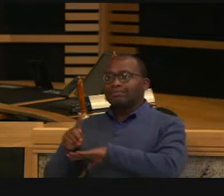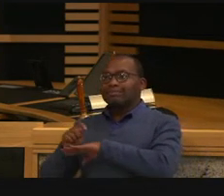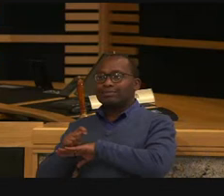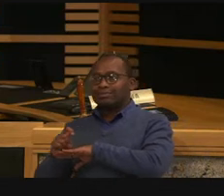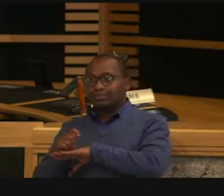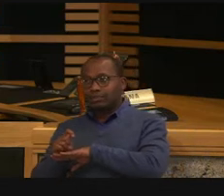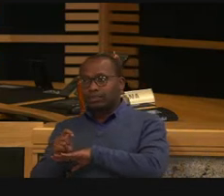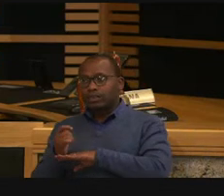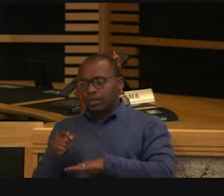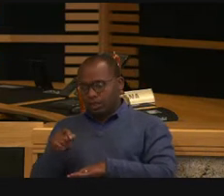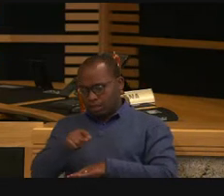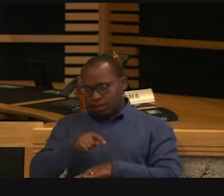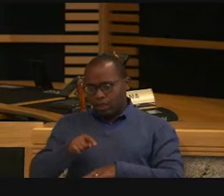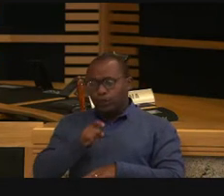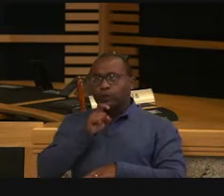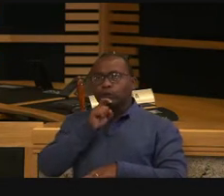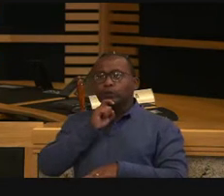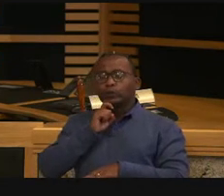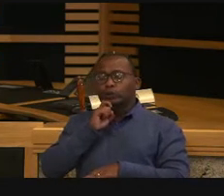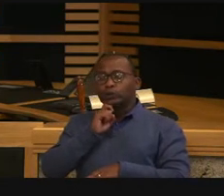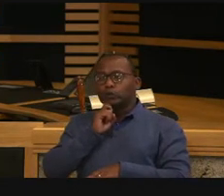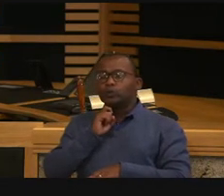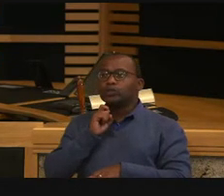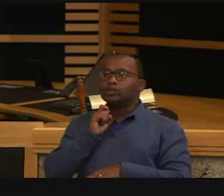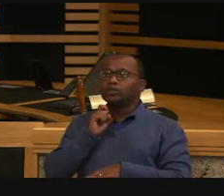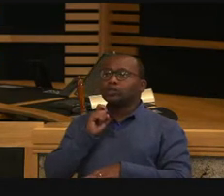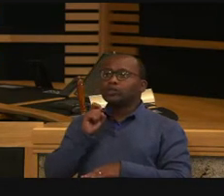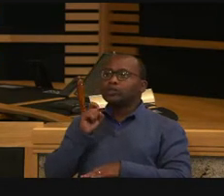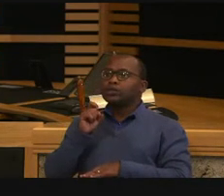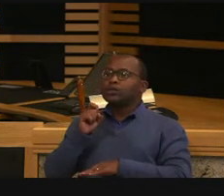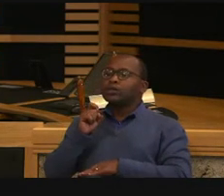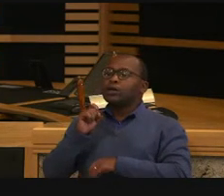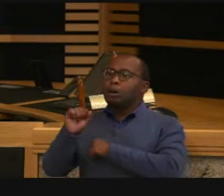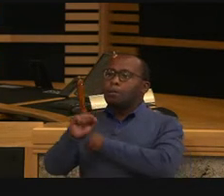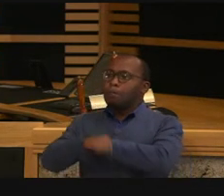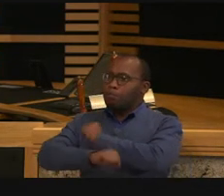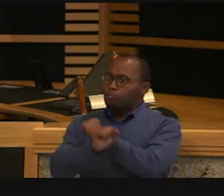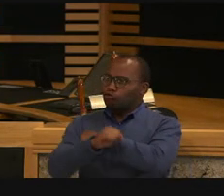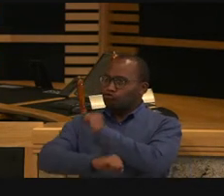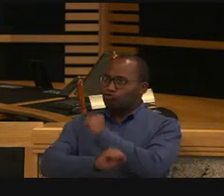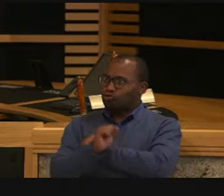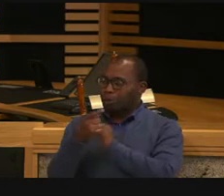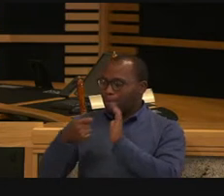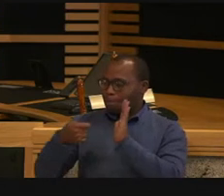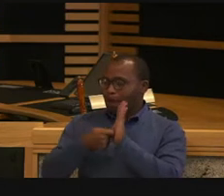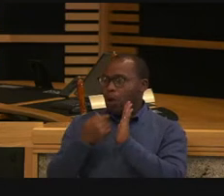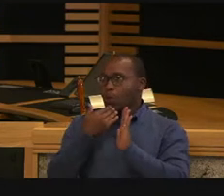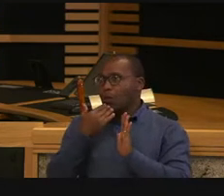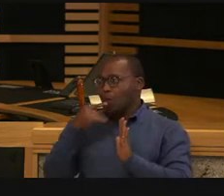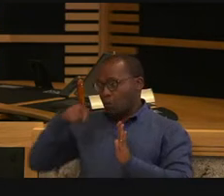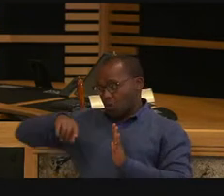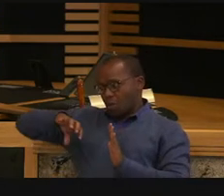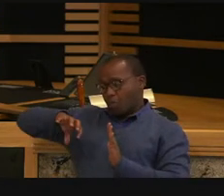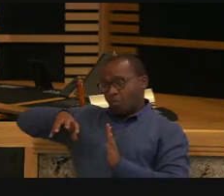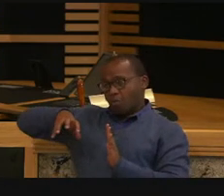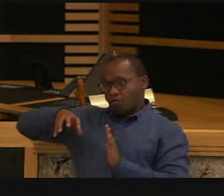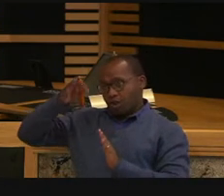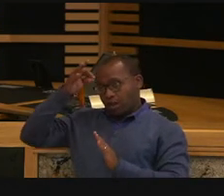province. I just wanted to find if the committee did have some interactions that were also inclusive of